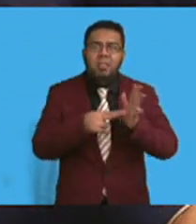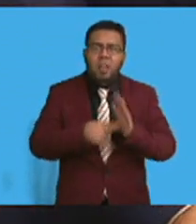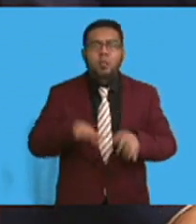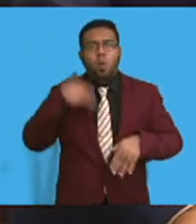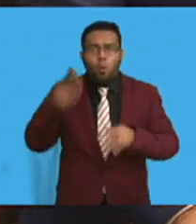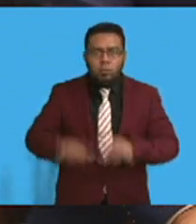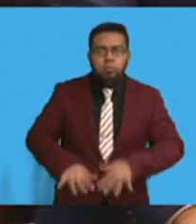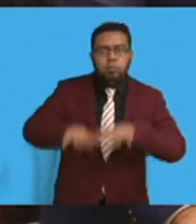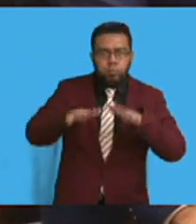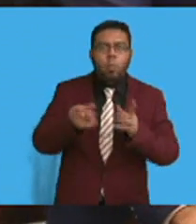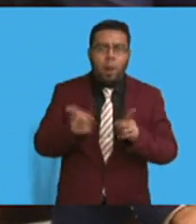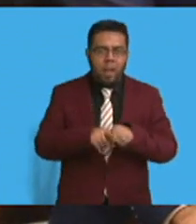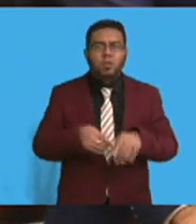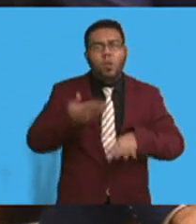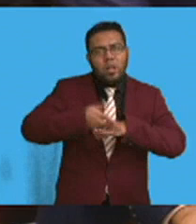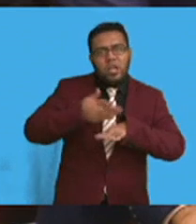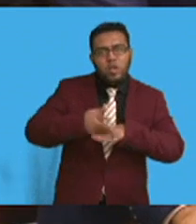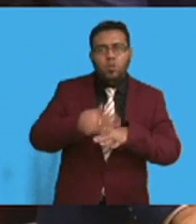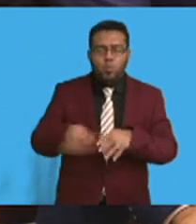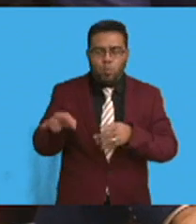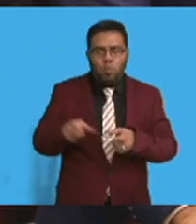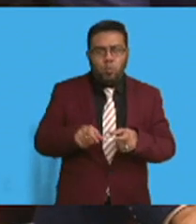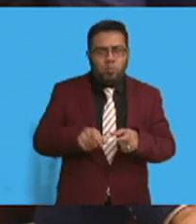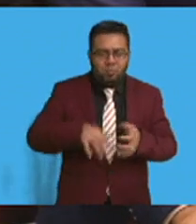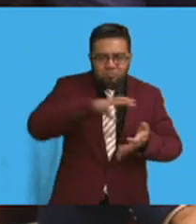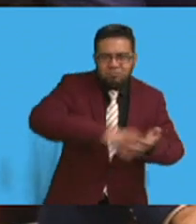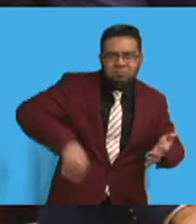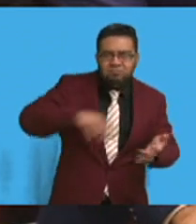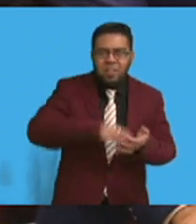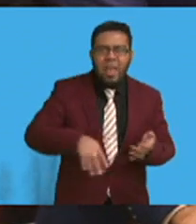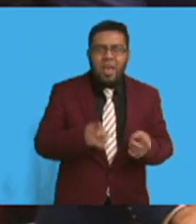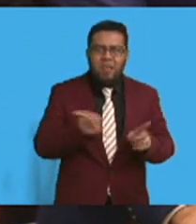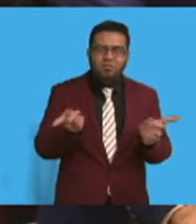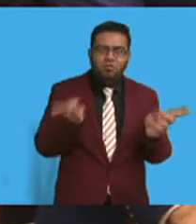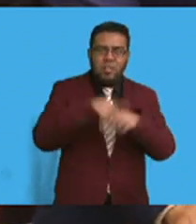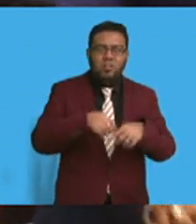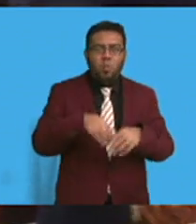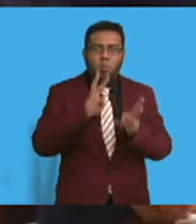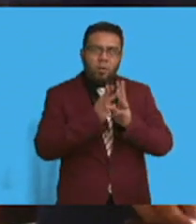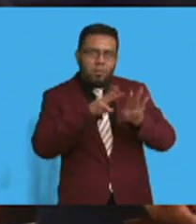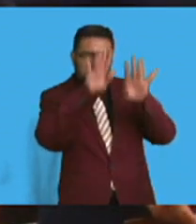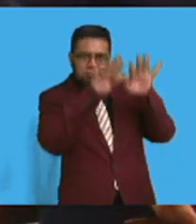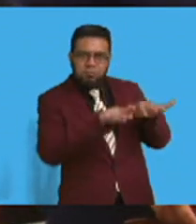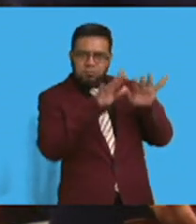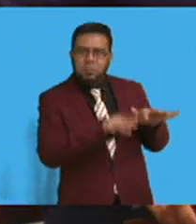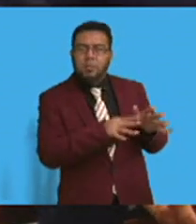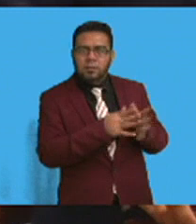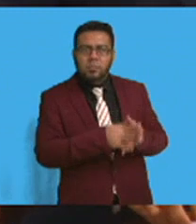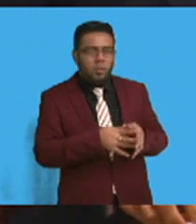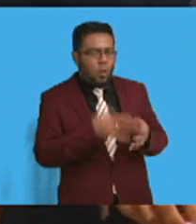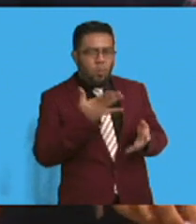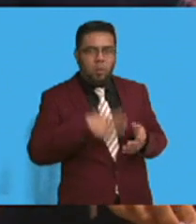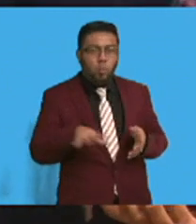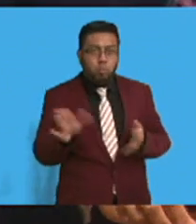project's development based on new river patterns, siltation and changing rainfall. We've also brought new partners on the board to get this project